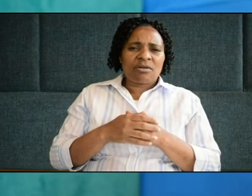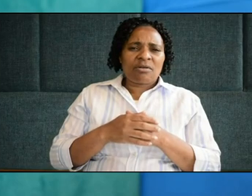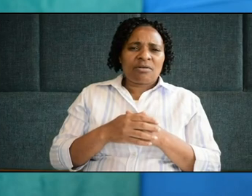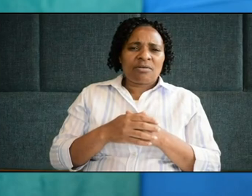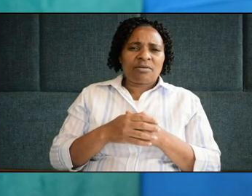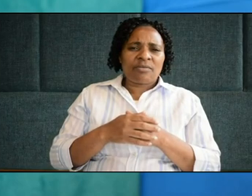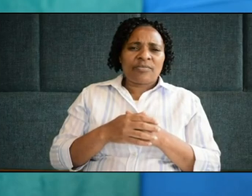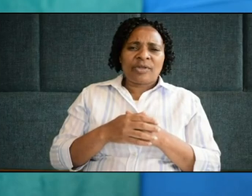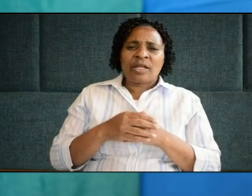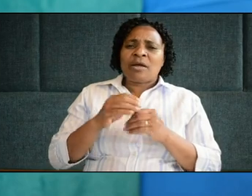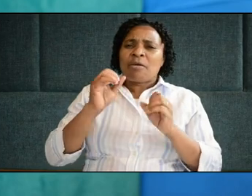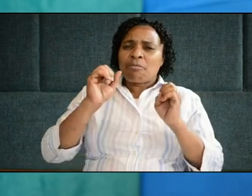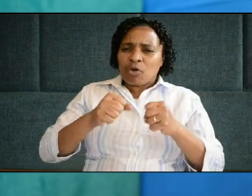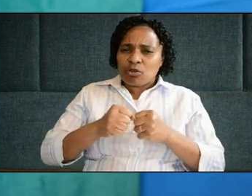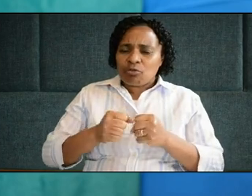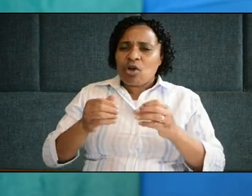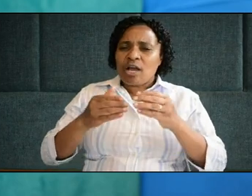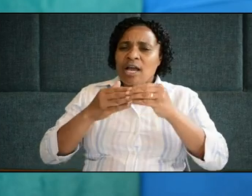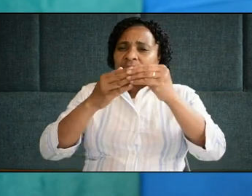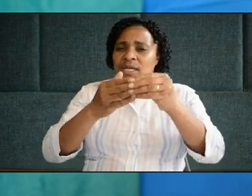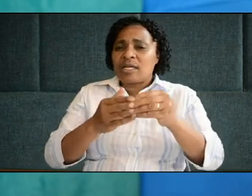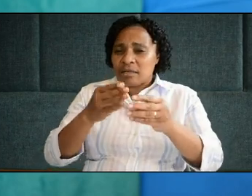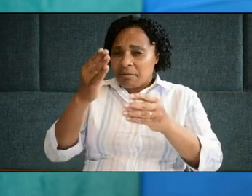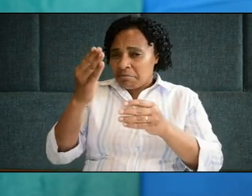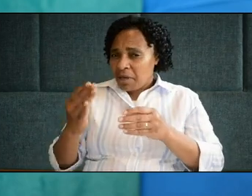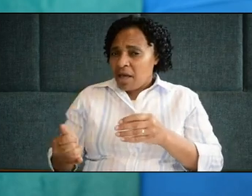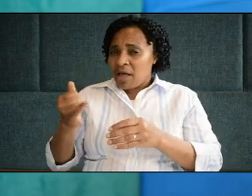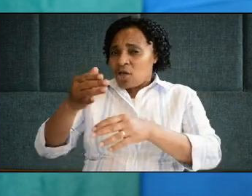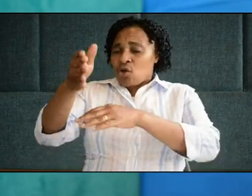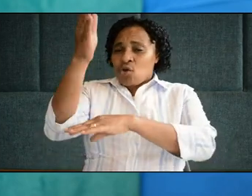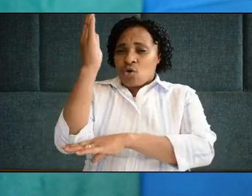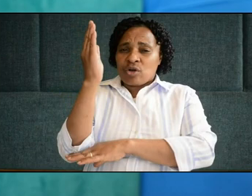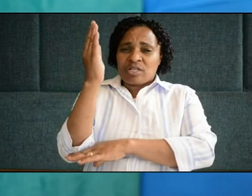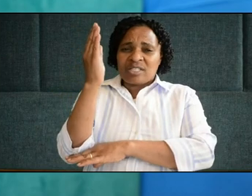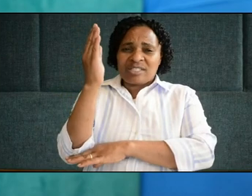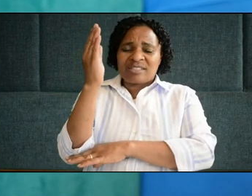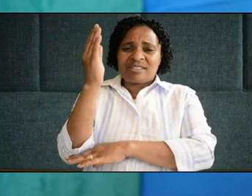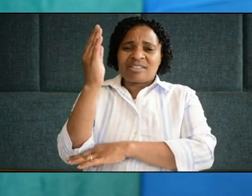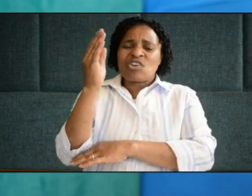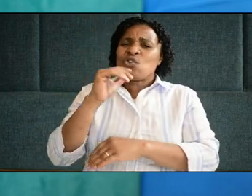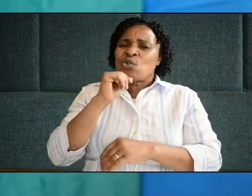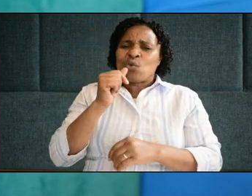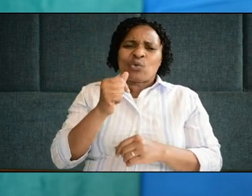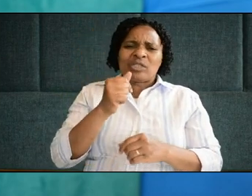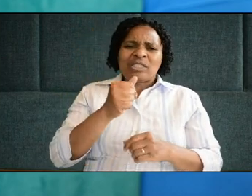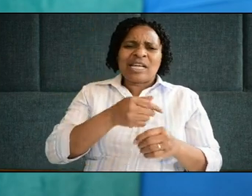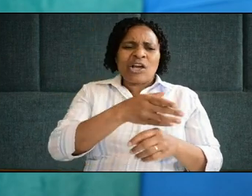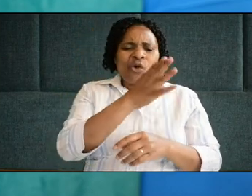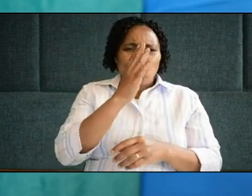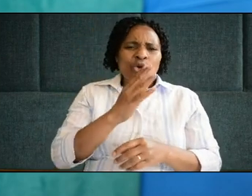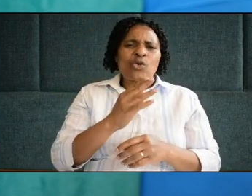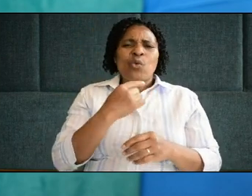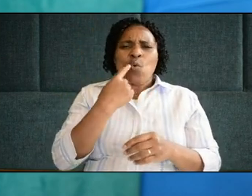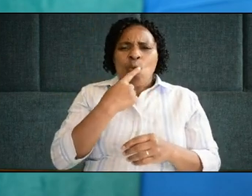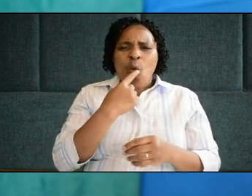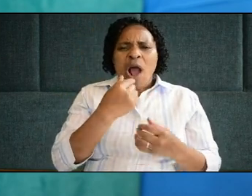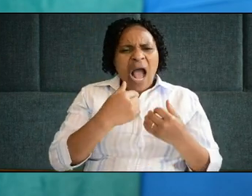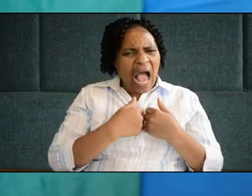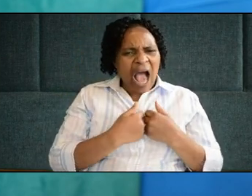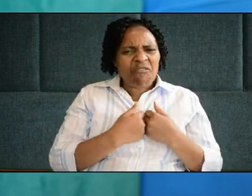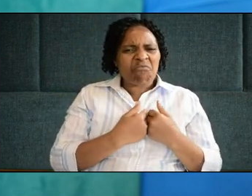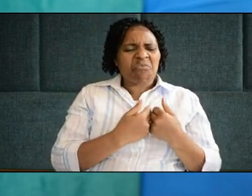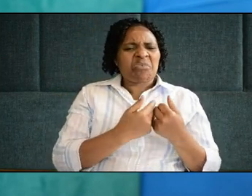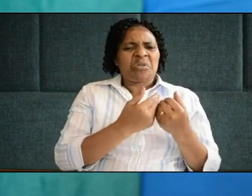you're going to be guided by God and not the God with small g, the